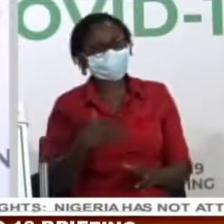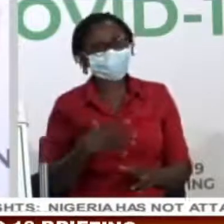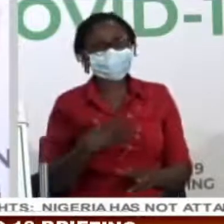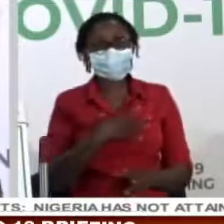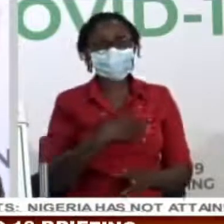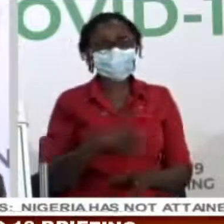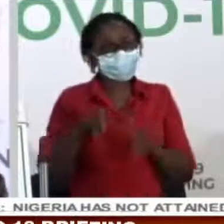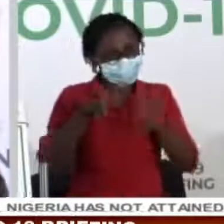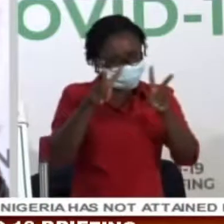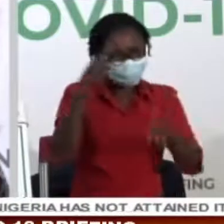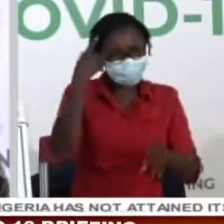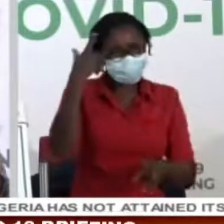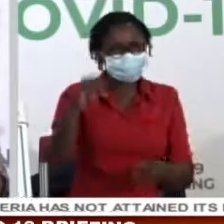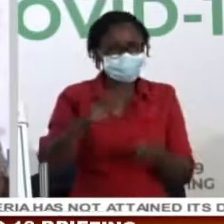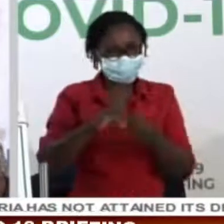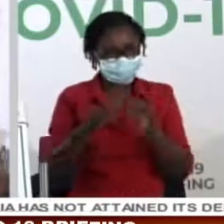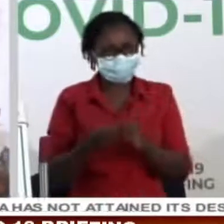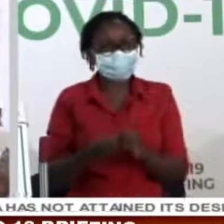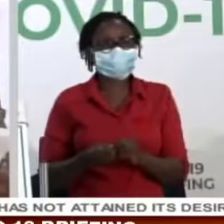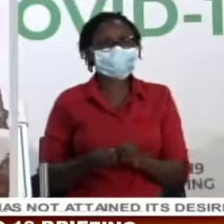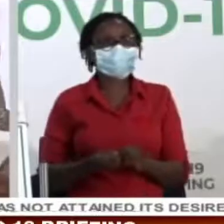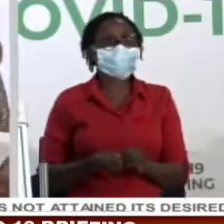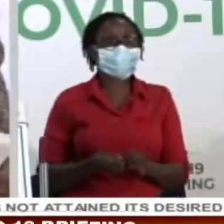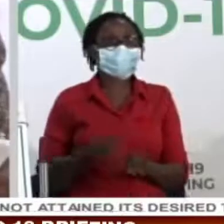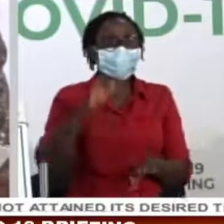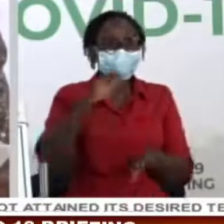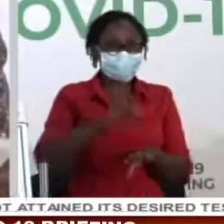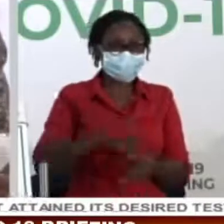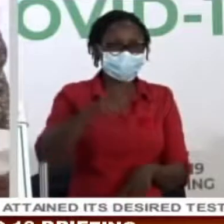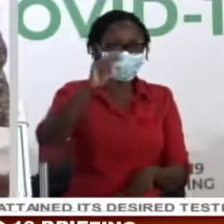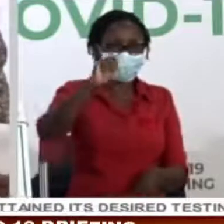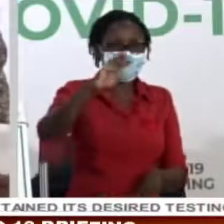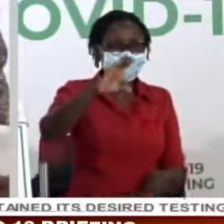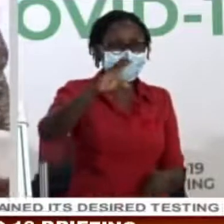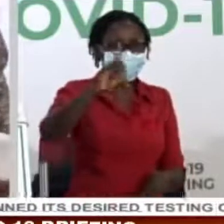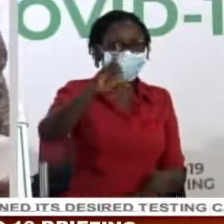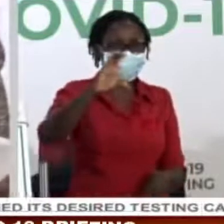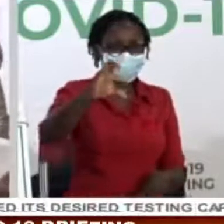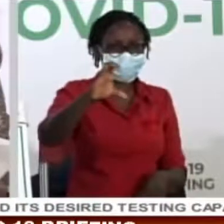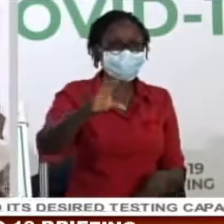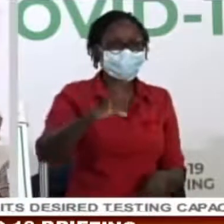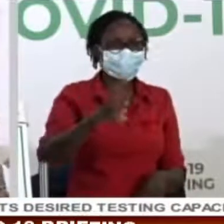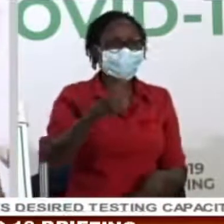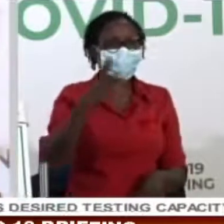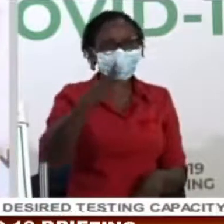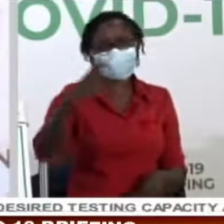state hotlines at the NCDC website. That's